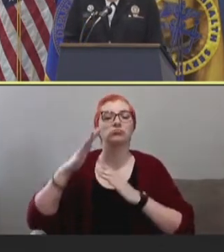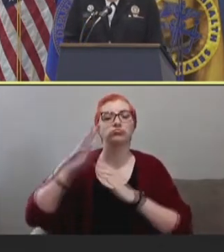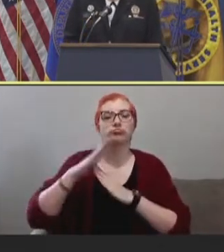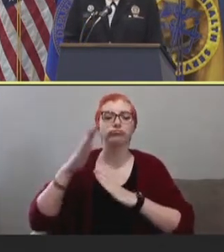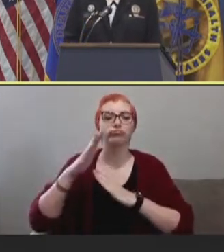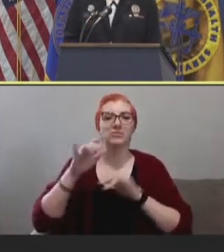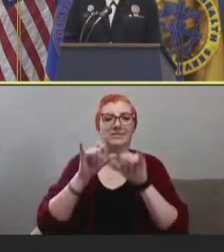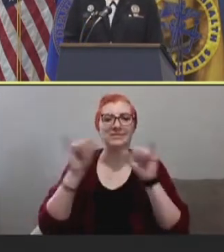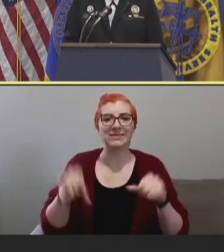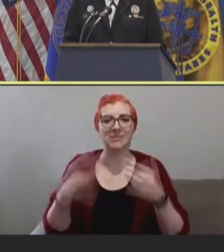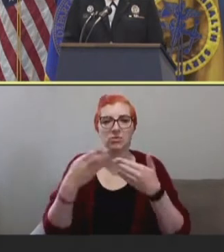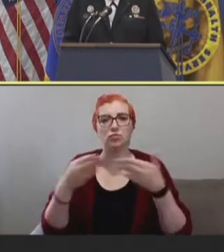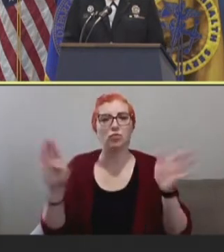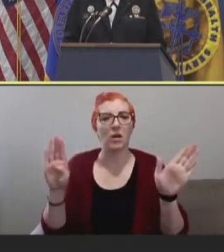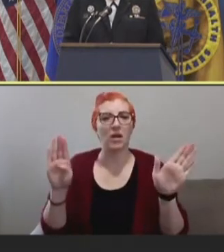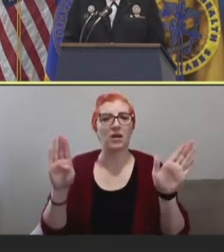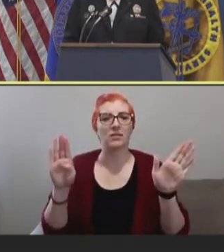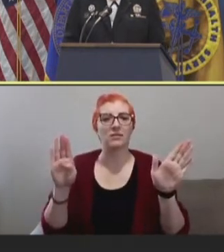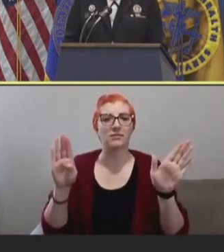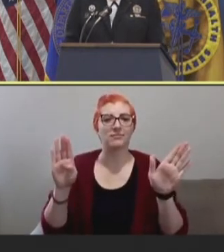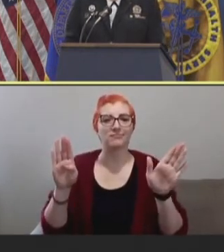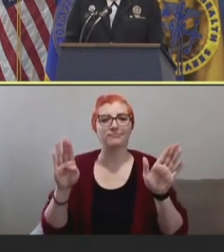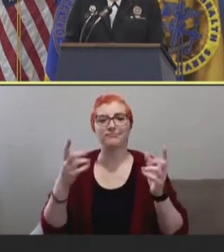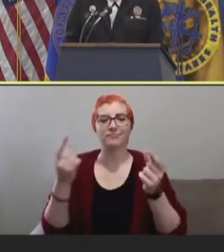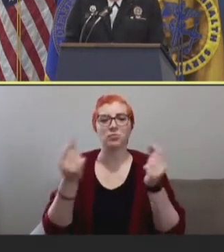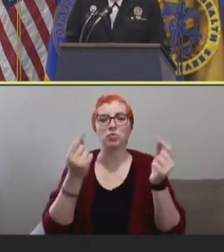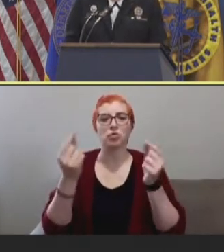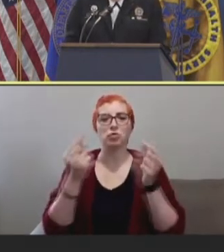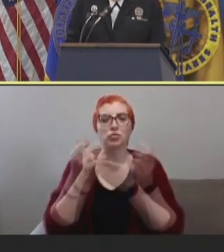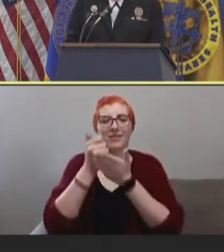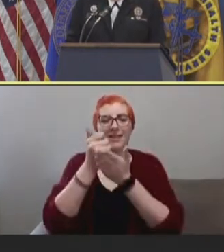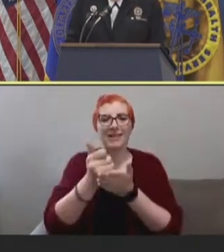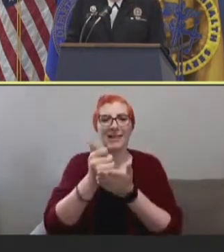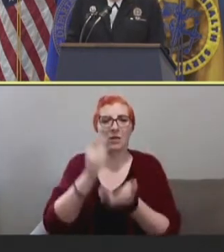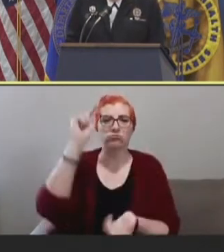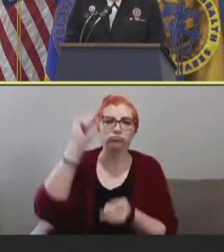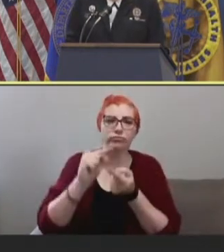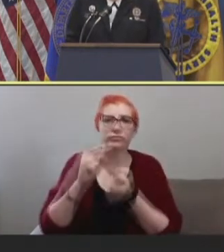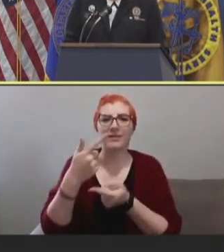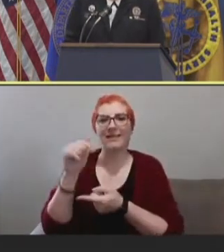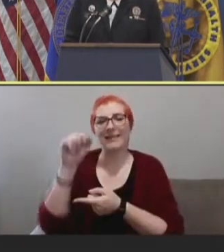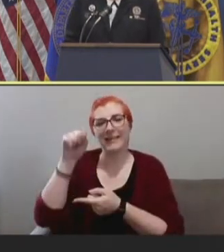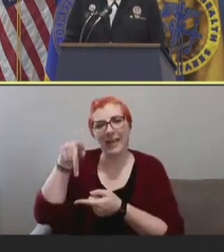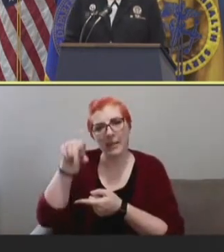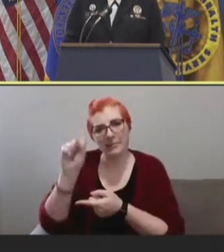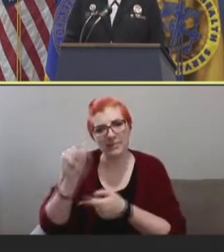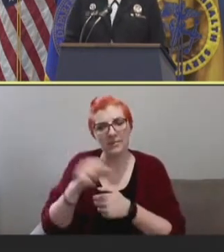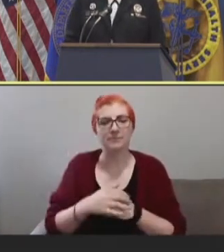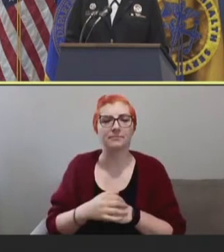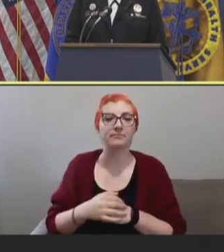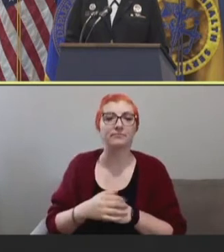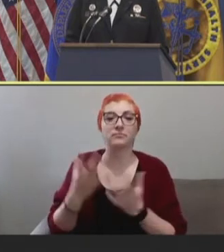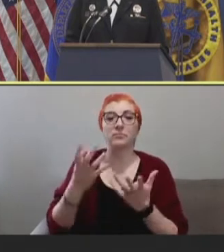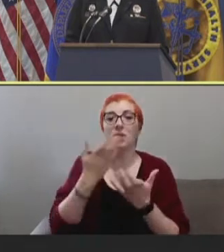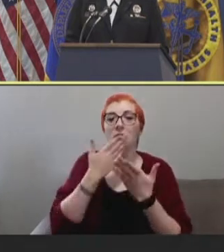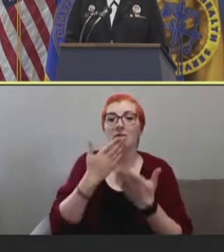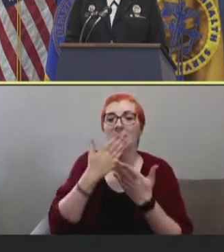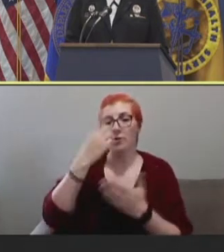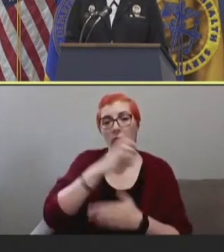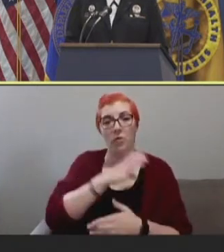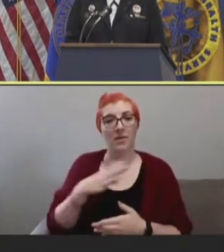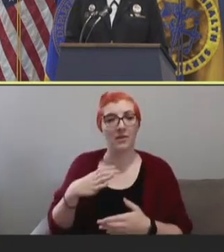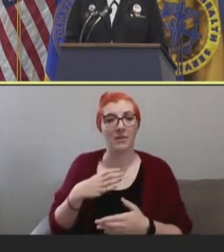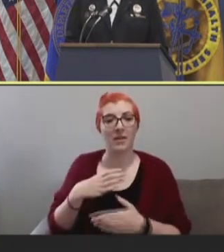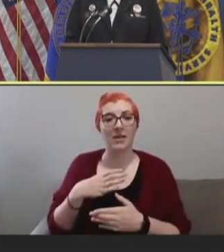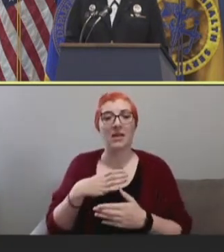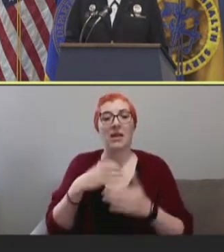reduce differential gaps in coverage. I want to thank the committee and the Vaccine Confidence Subcommittee for your work on this absolutely